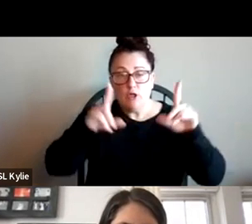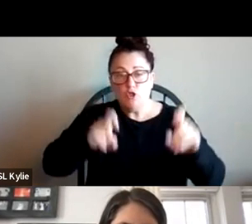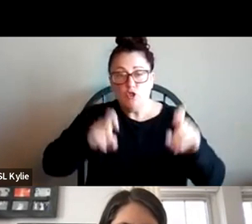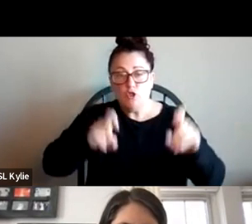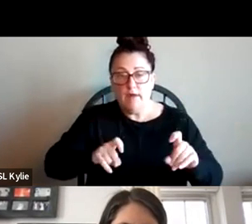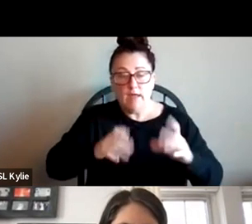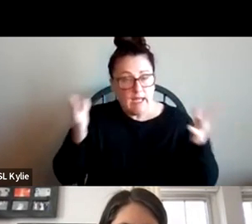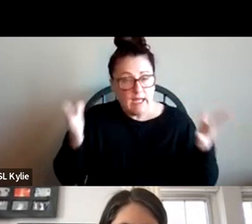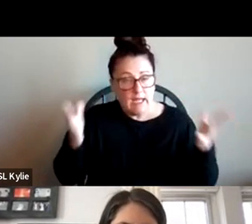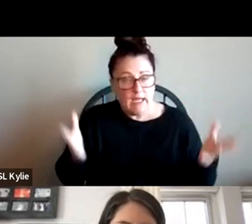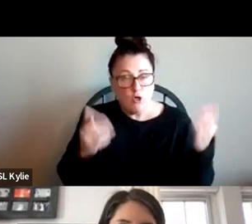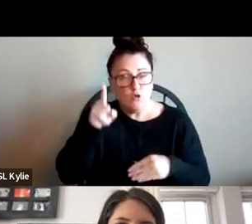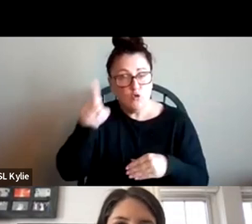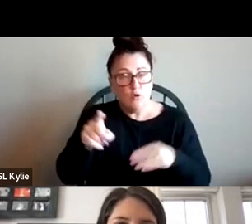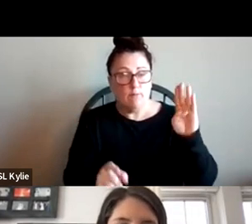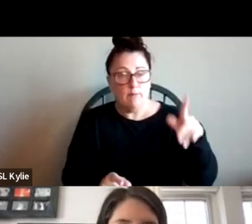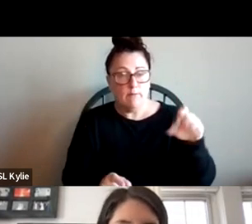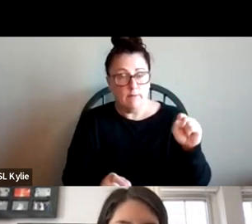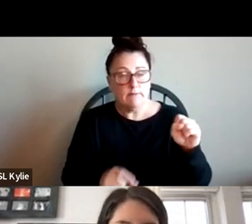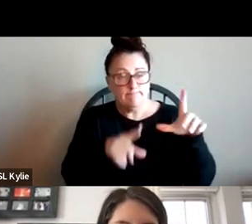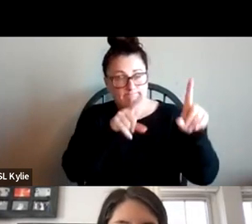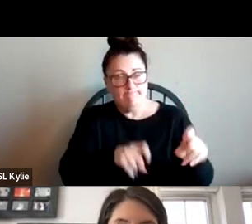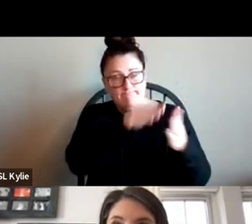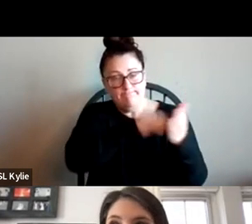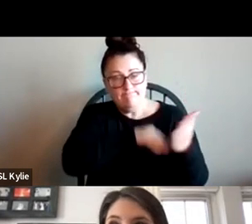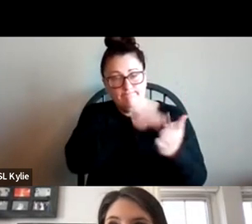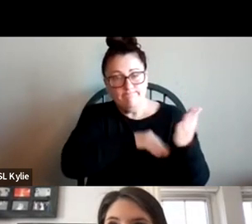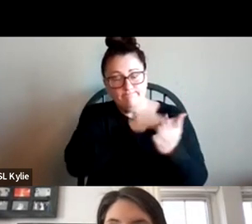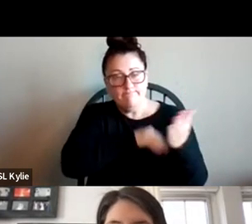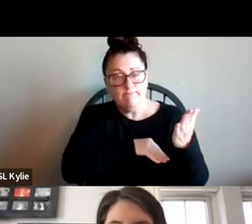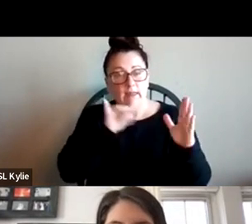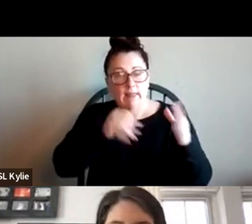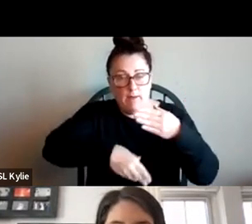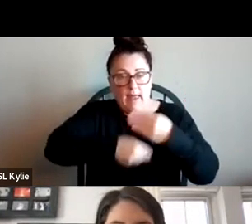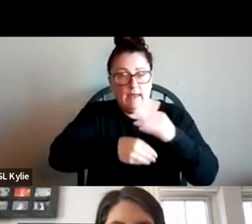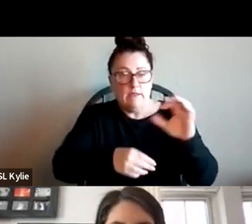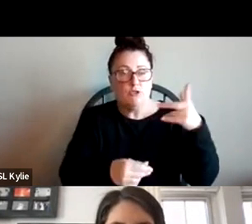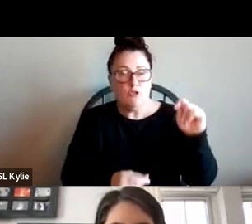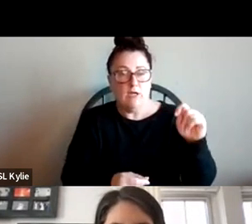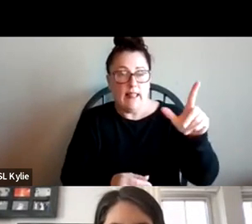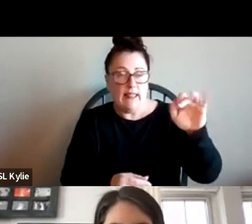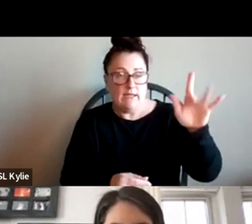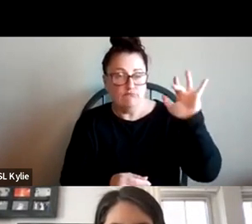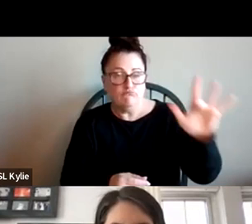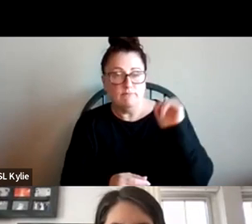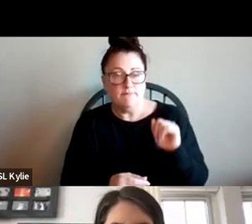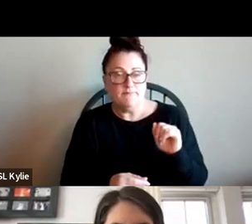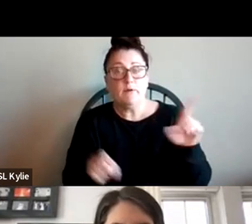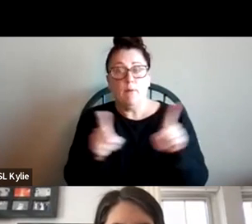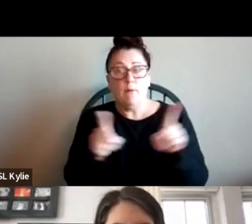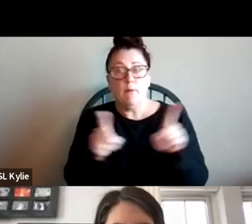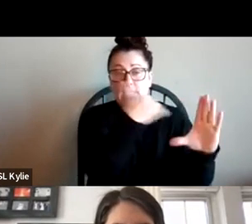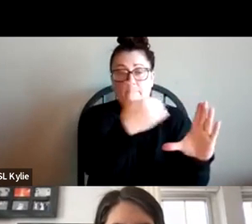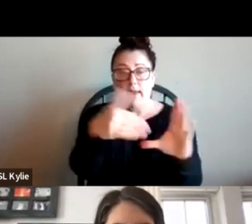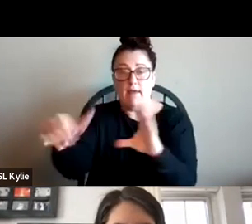encourage our Boston Public School community to take. This will be added to the chat, but also know that we will email it to